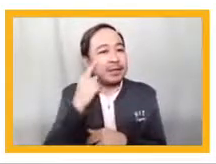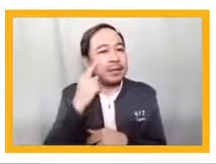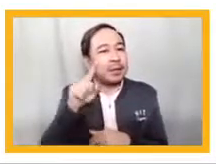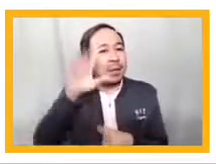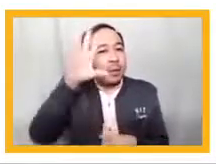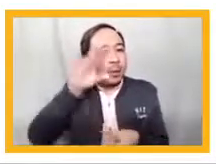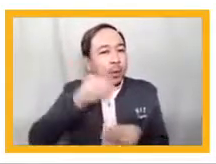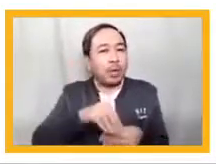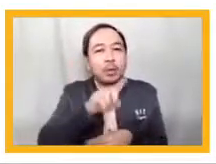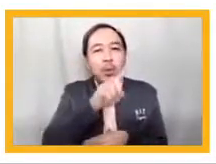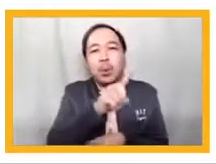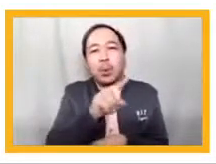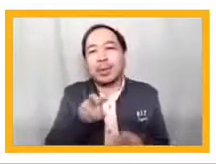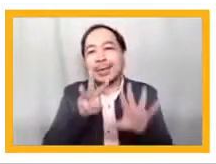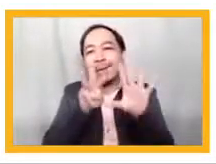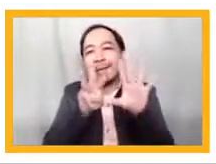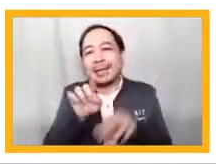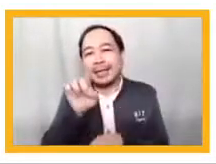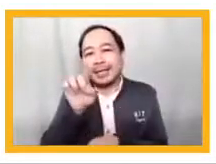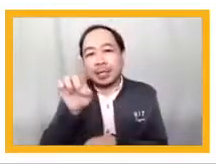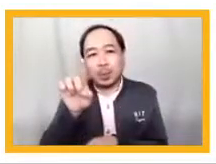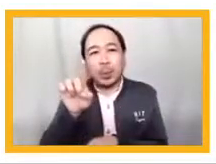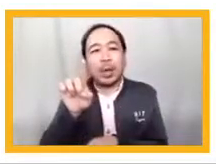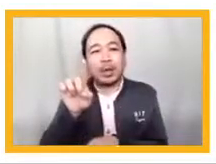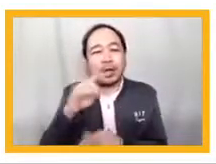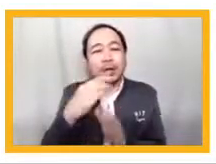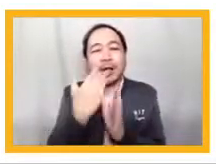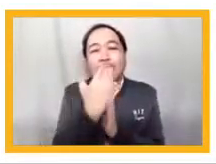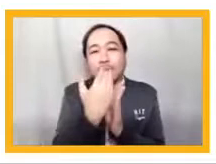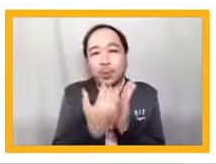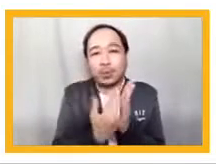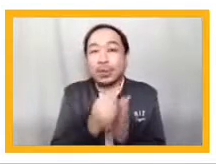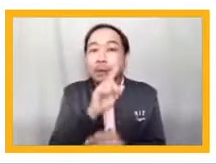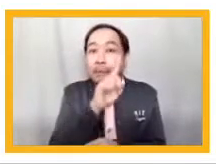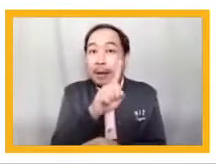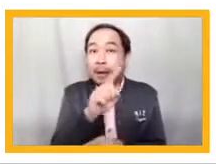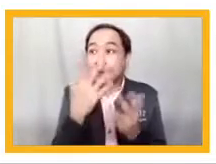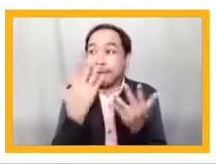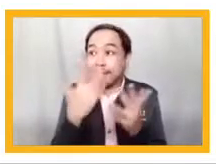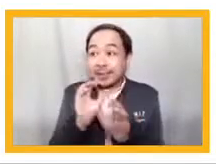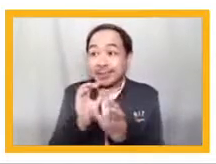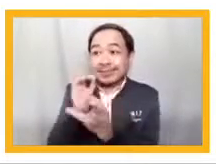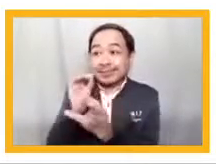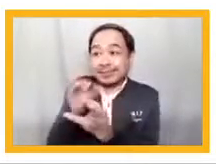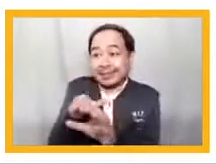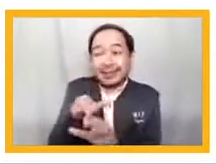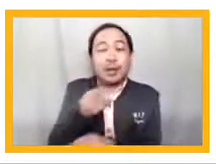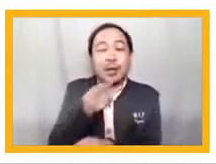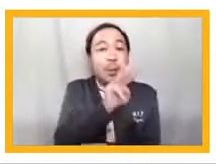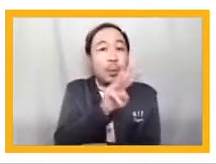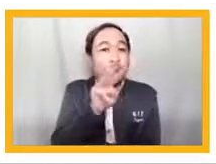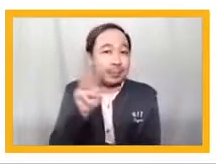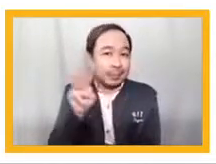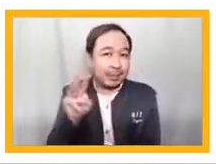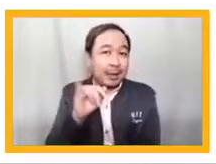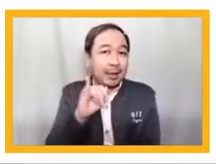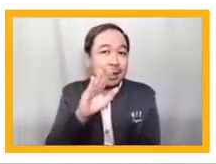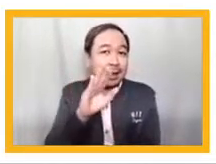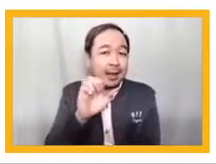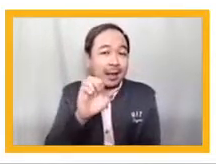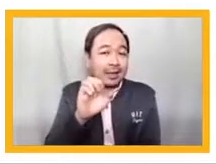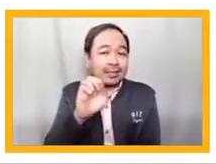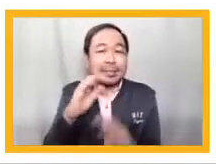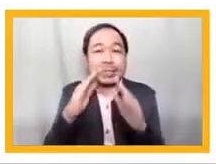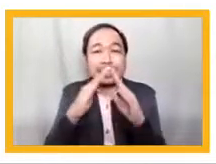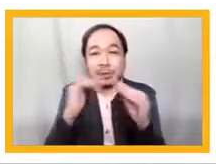the one already being curated in the ICE Institute website is about 124 and is ready for the